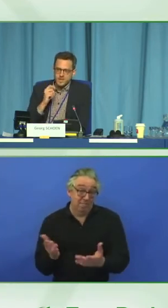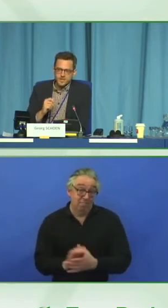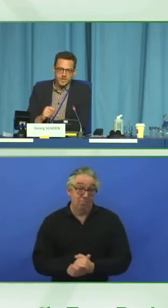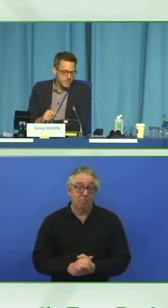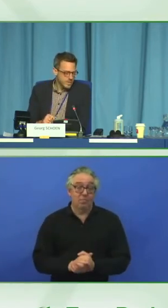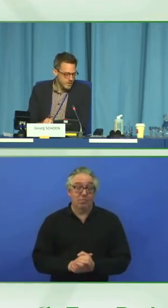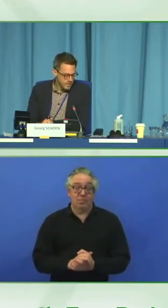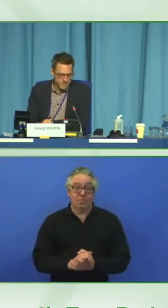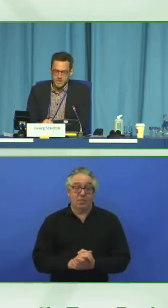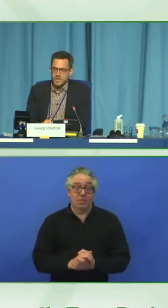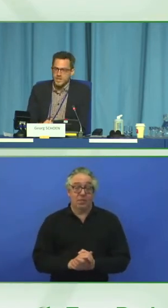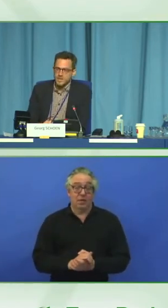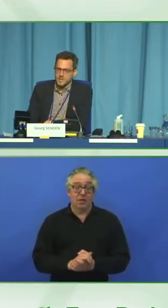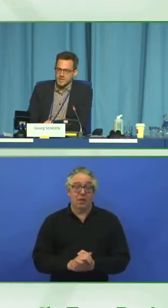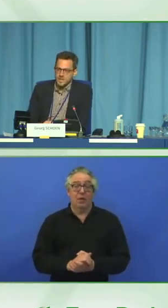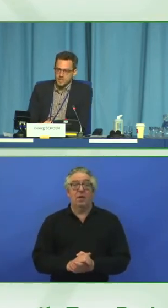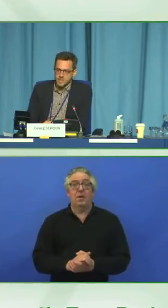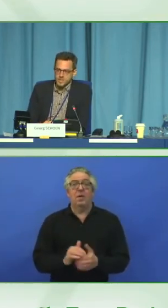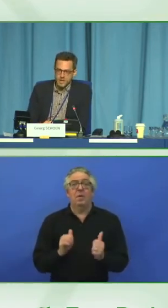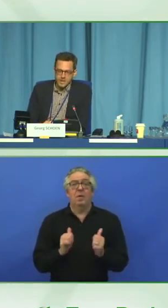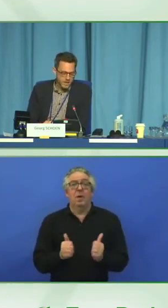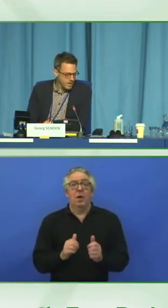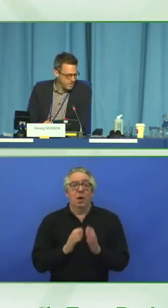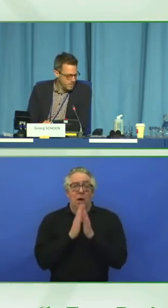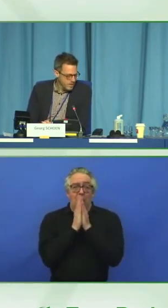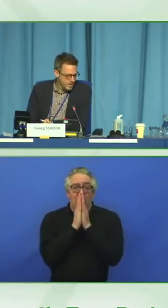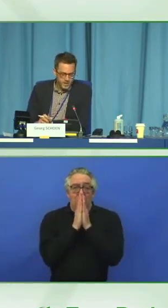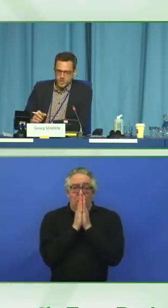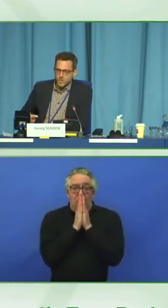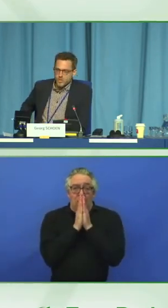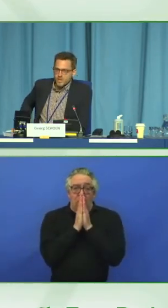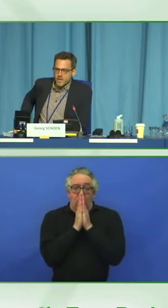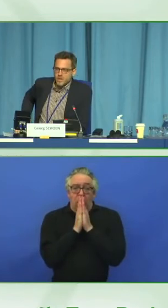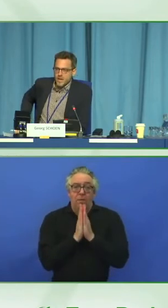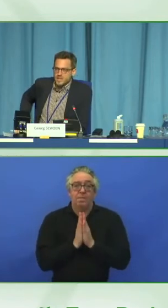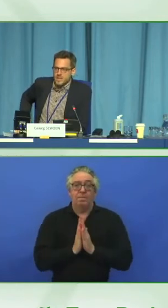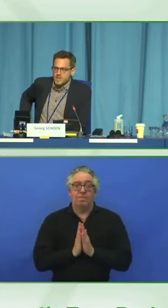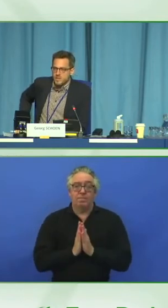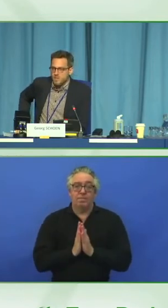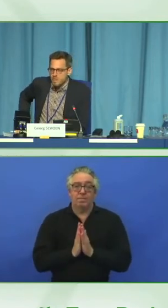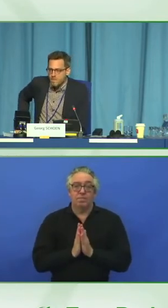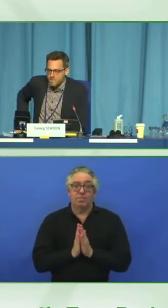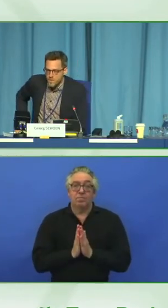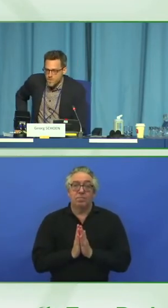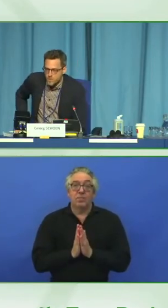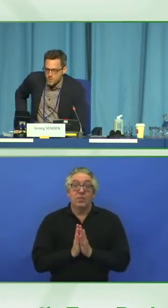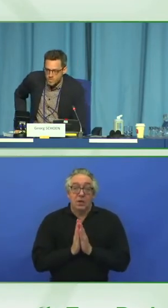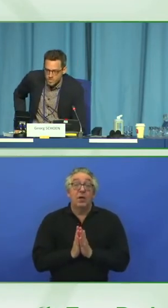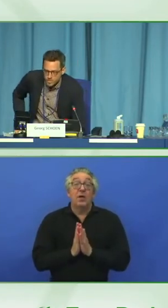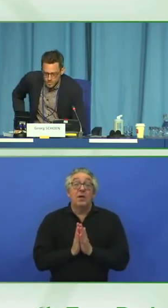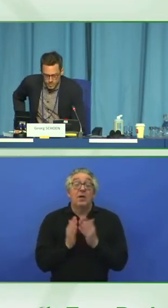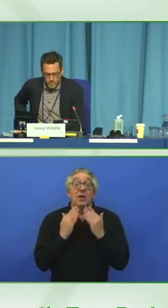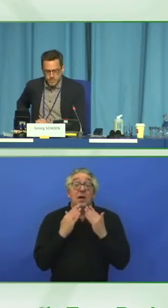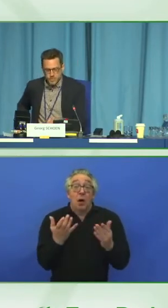Thank you, Ankita, for these really great in-depth examples as well. And Charu, would you like to add something?